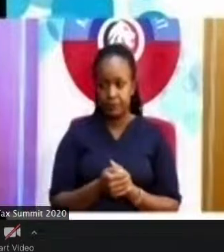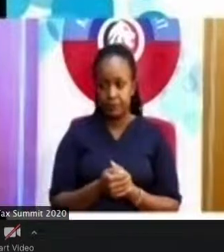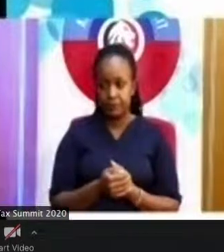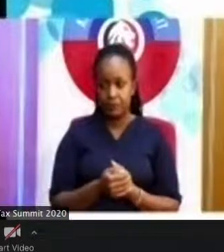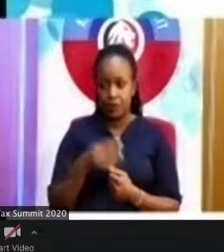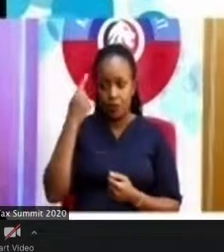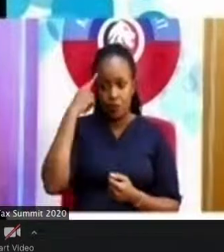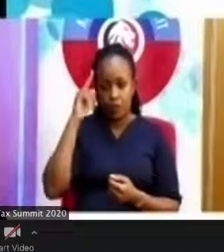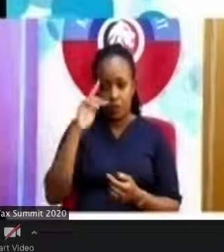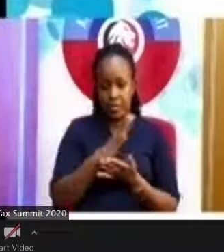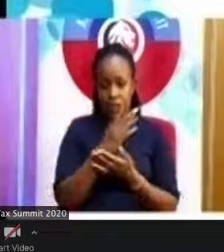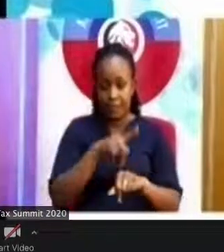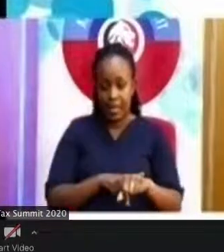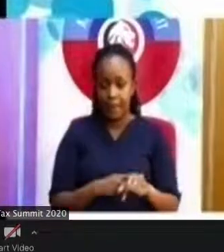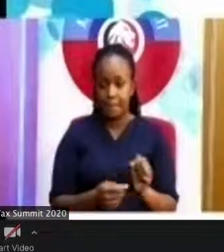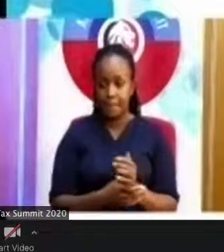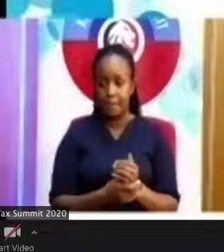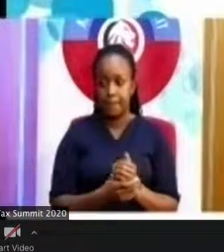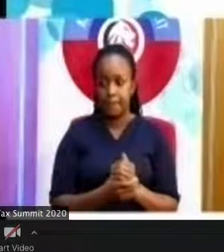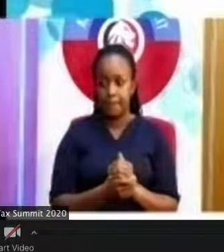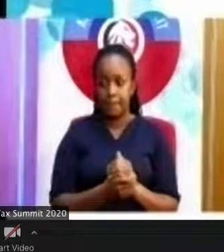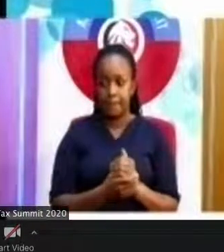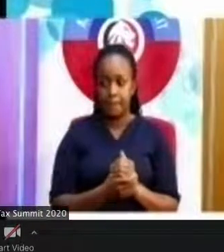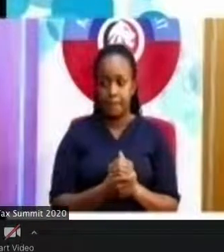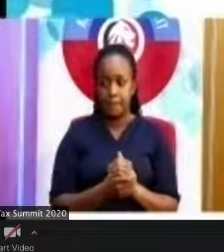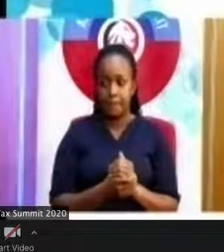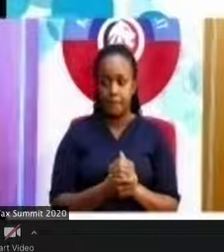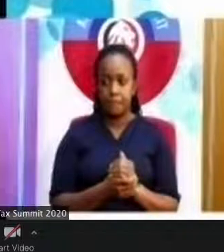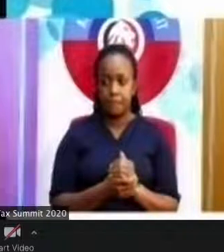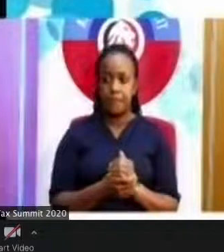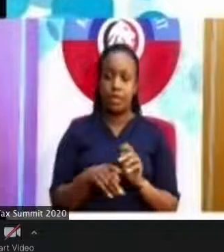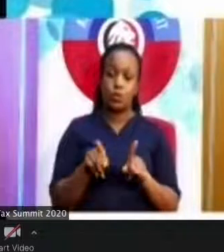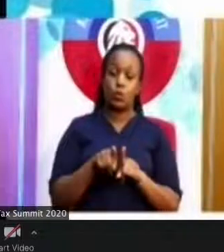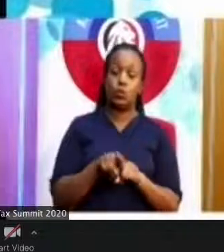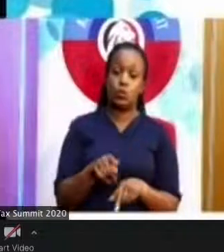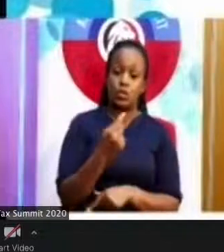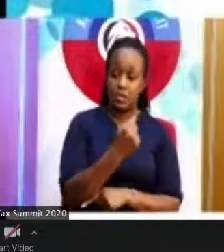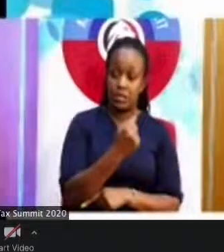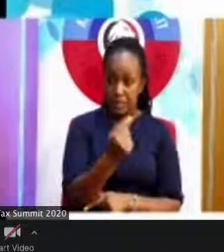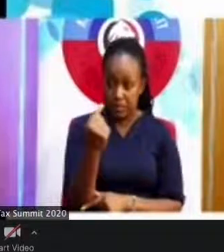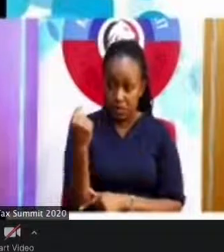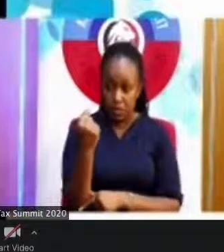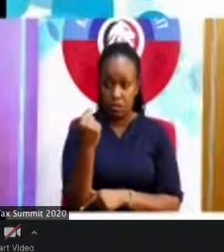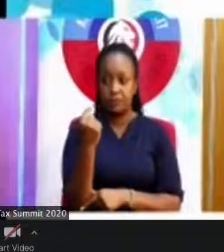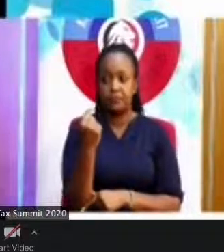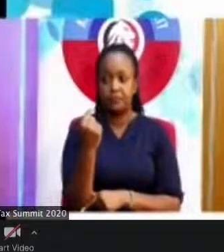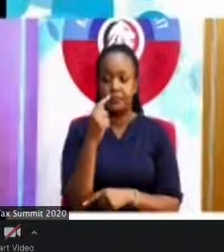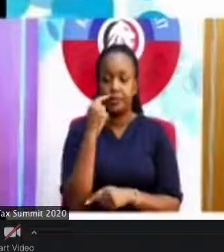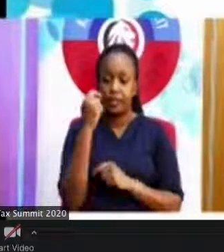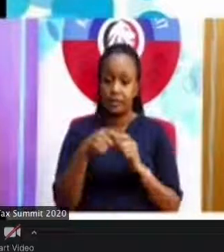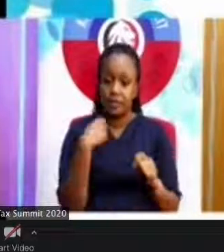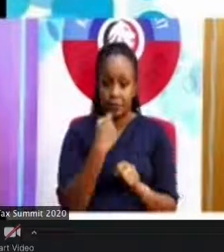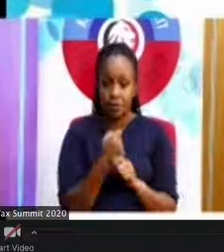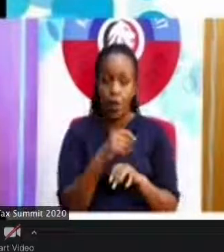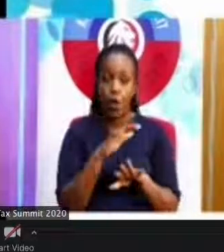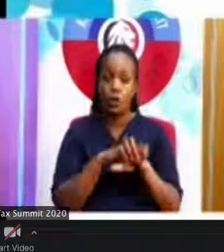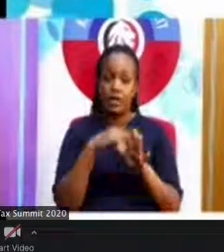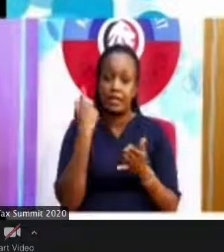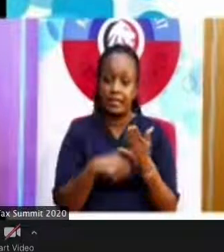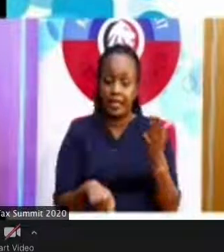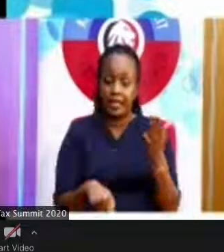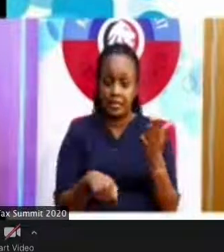time, and also every form of visit to our tax offices during this